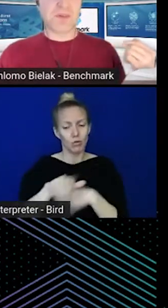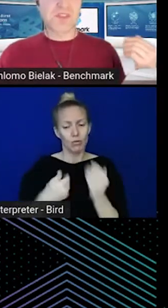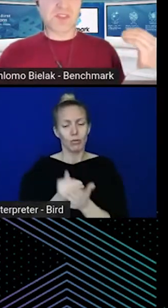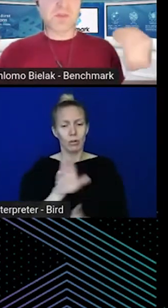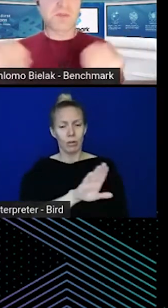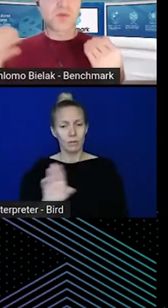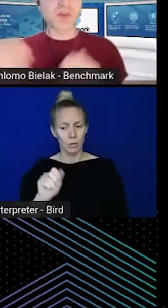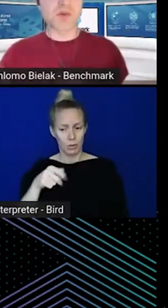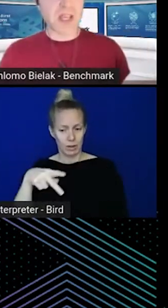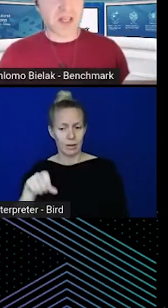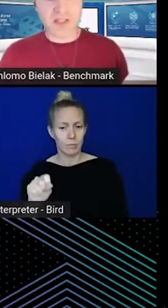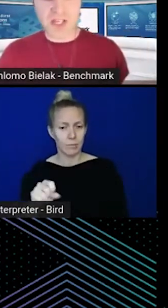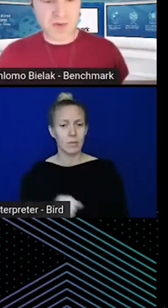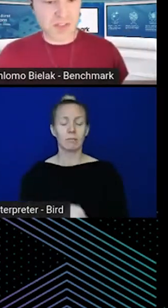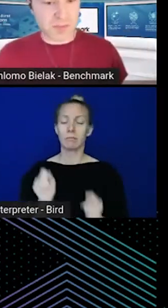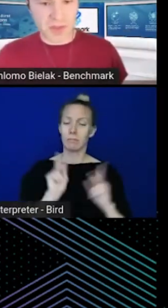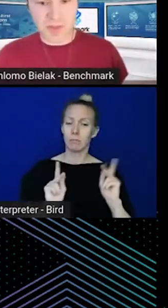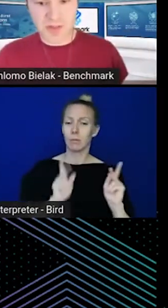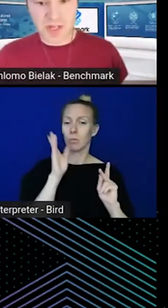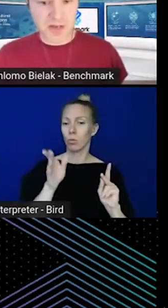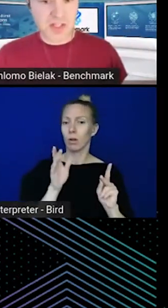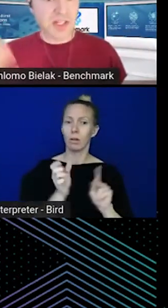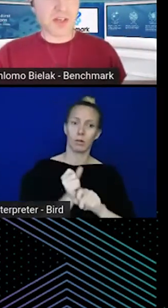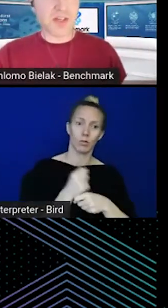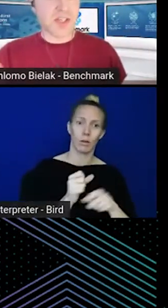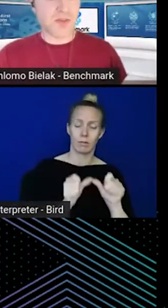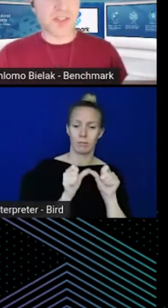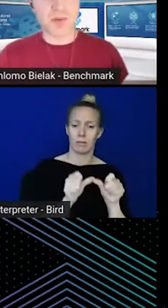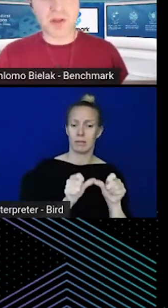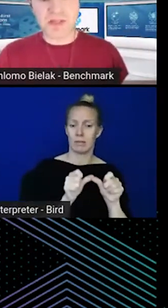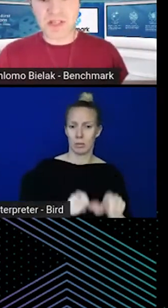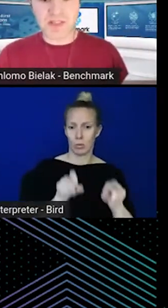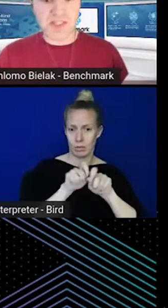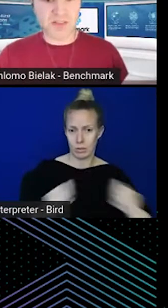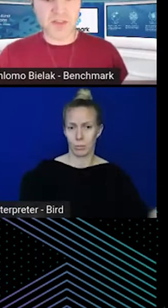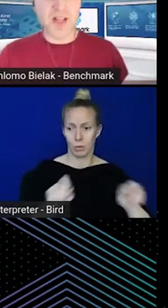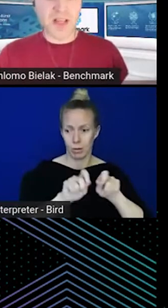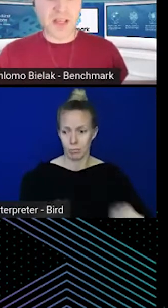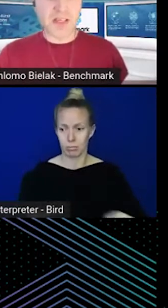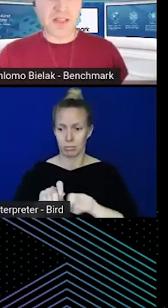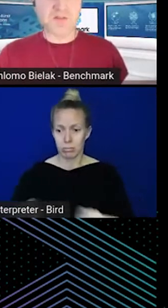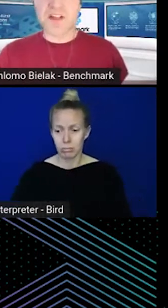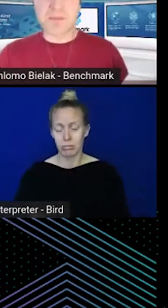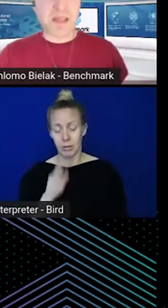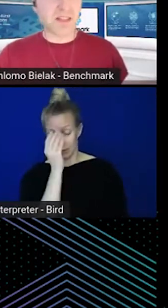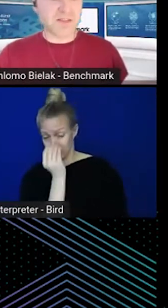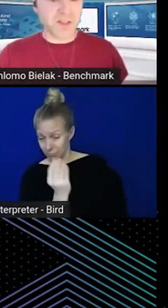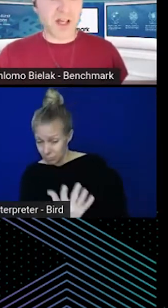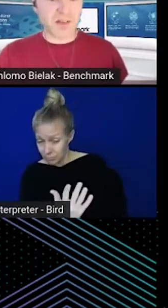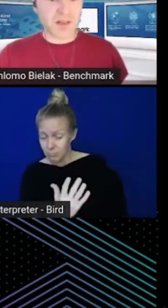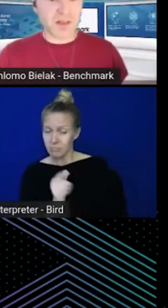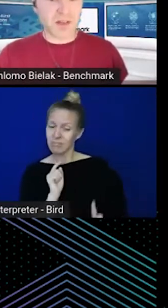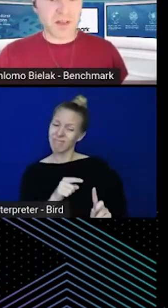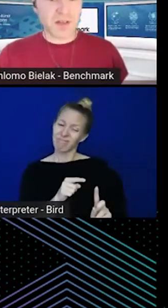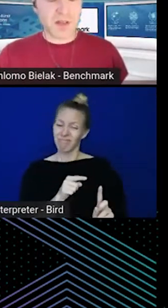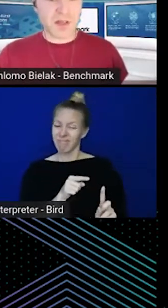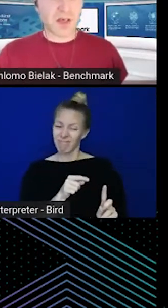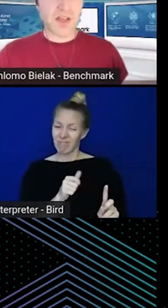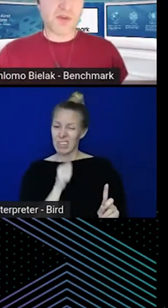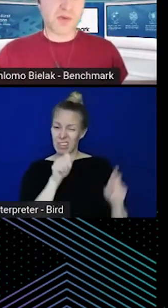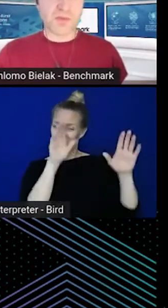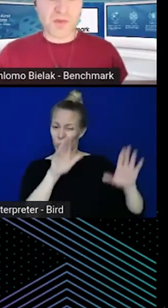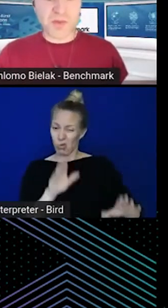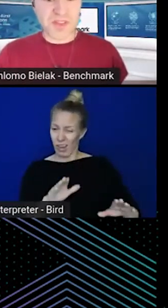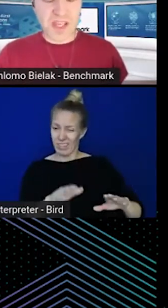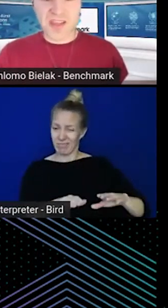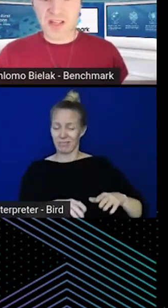generally happens is people will create continuous deployment. And I'm going to tell you, continuous deployment in itself is fundamentally flawed. I